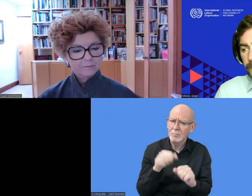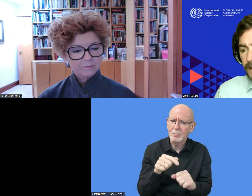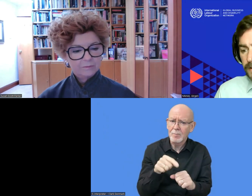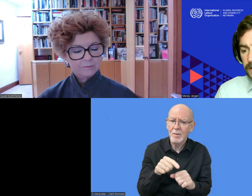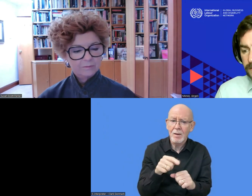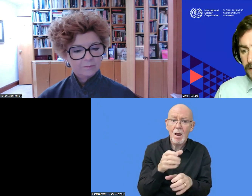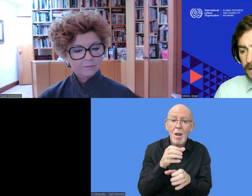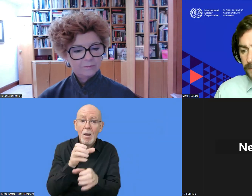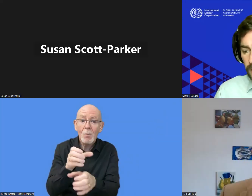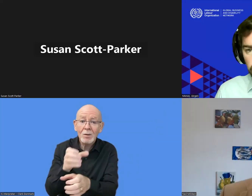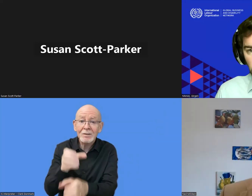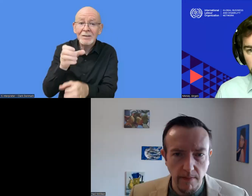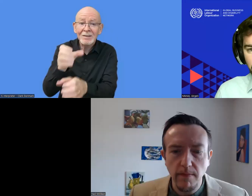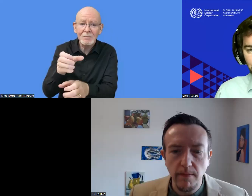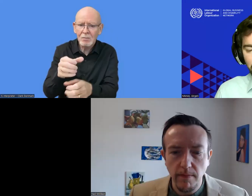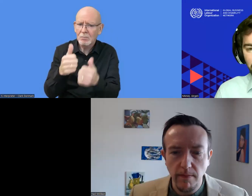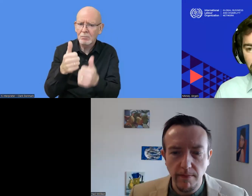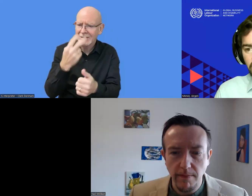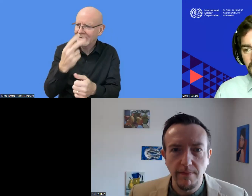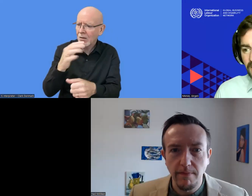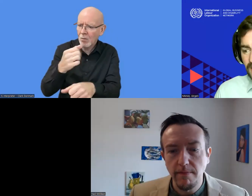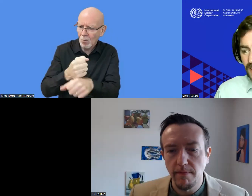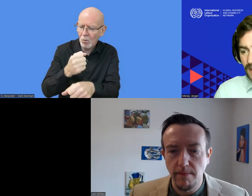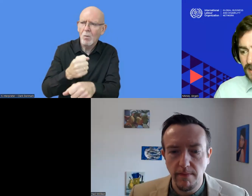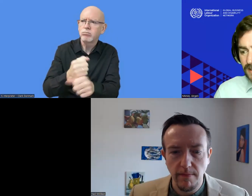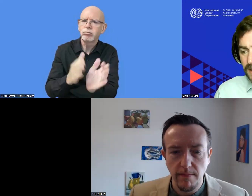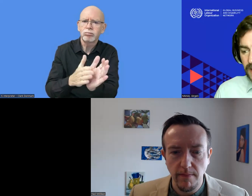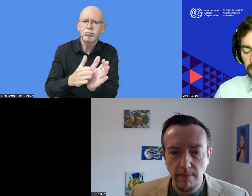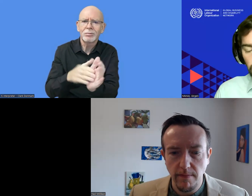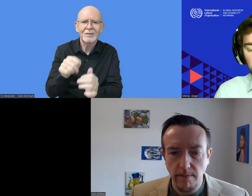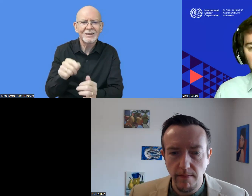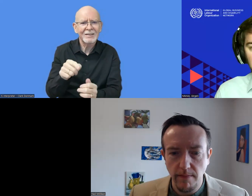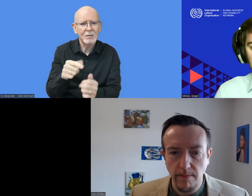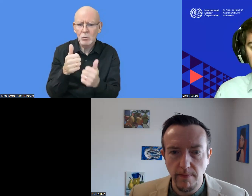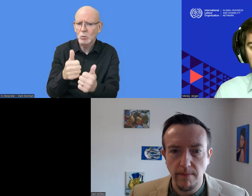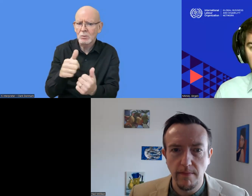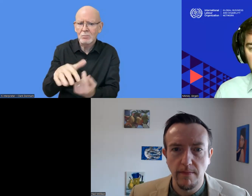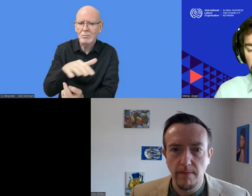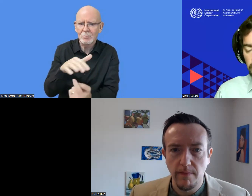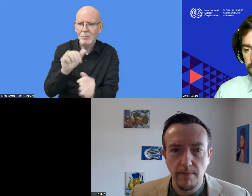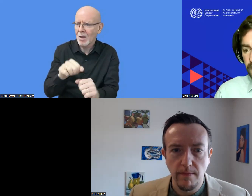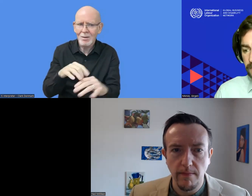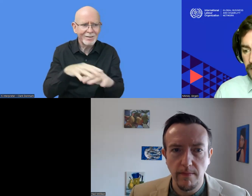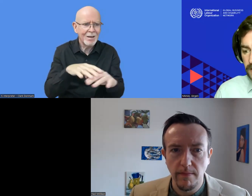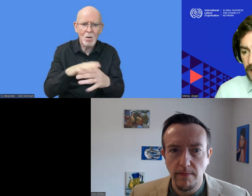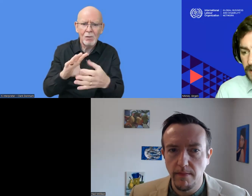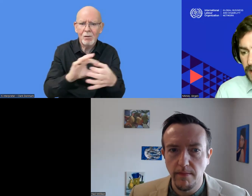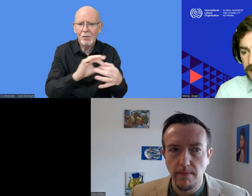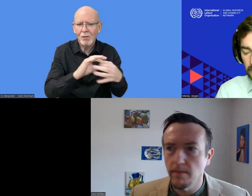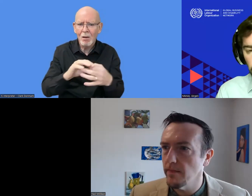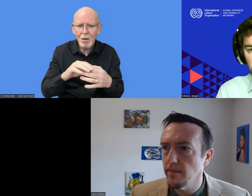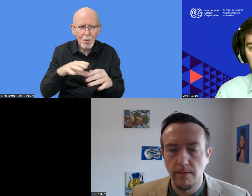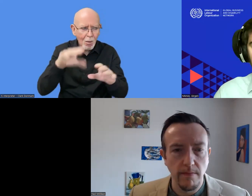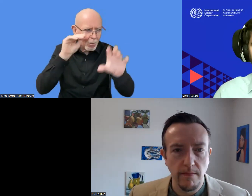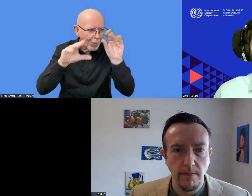a representative of a company, Neil. Neil is global head of accessibility, vice president